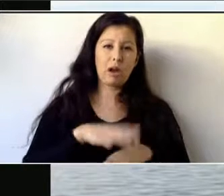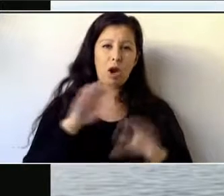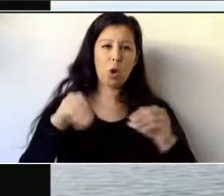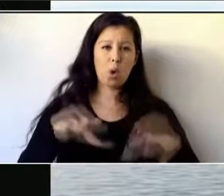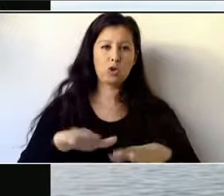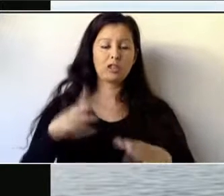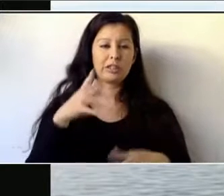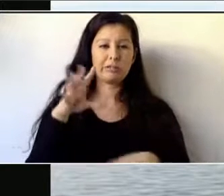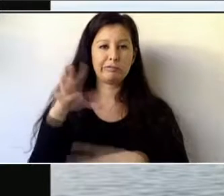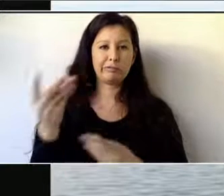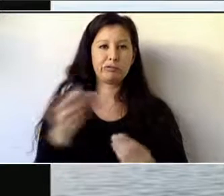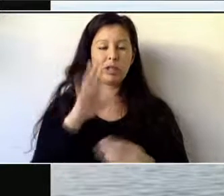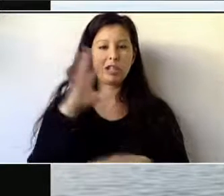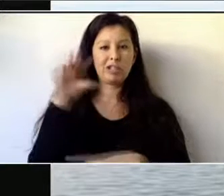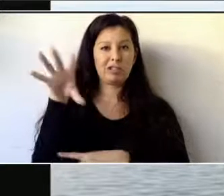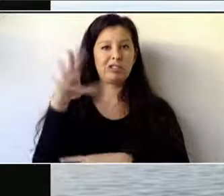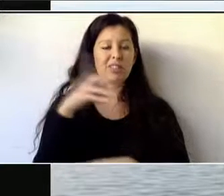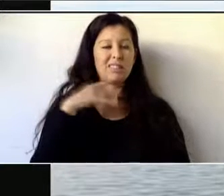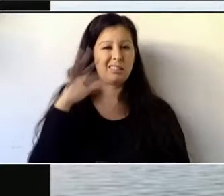We carried it out of the ocean, put it on the ground, and we shot.